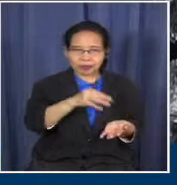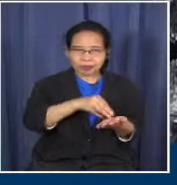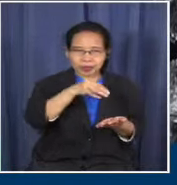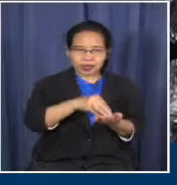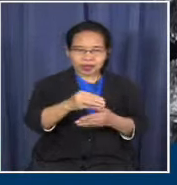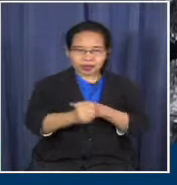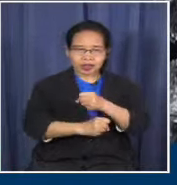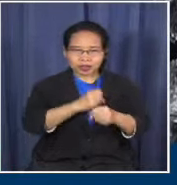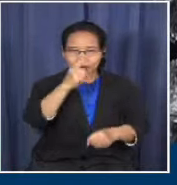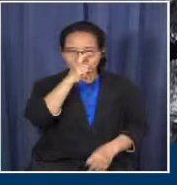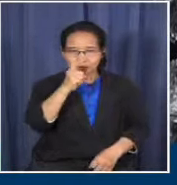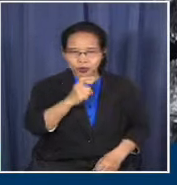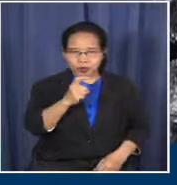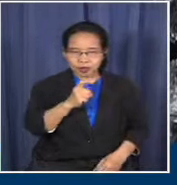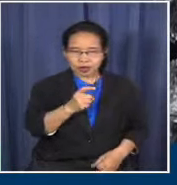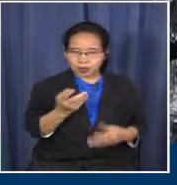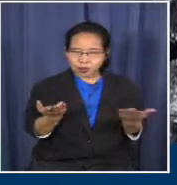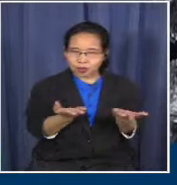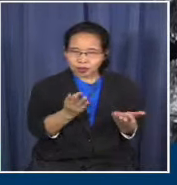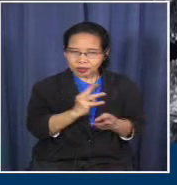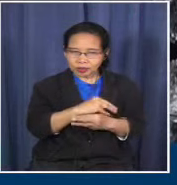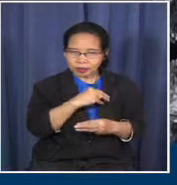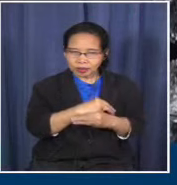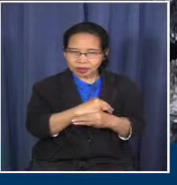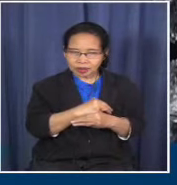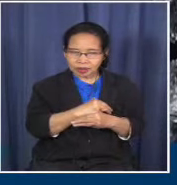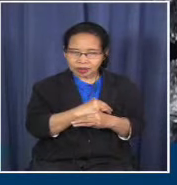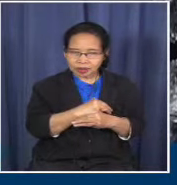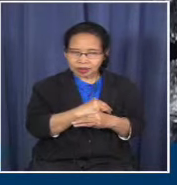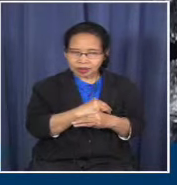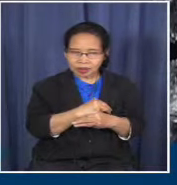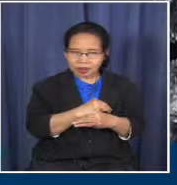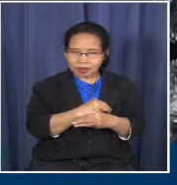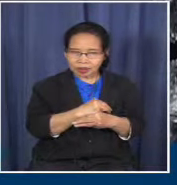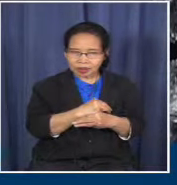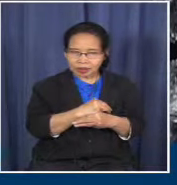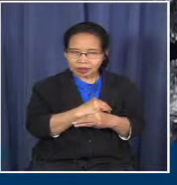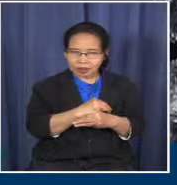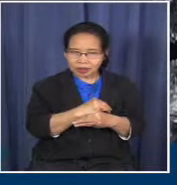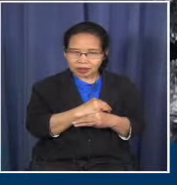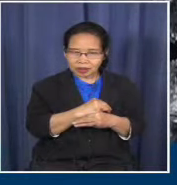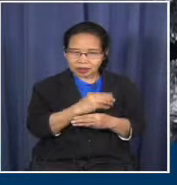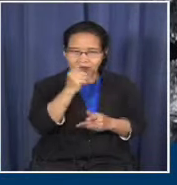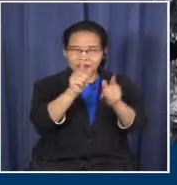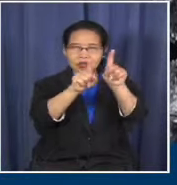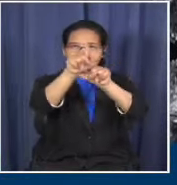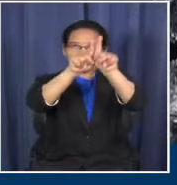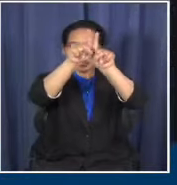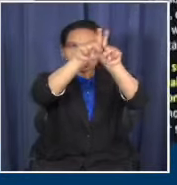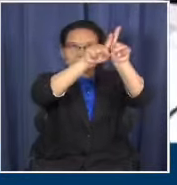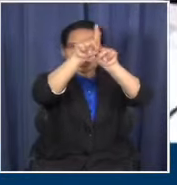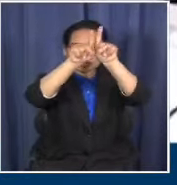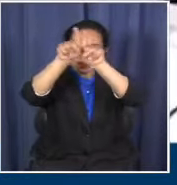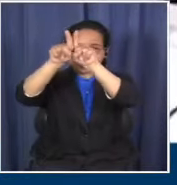5 billion years old, which and dates about 5 billion years old. And what makes up a star?